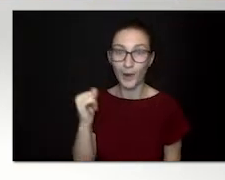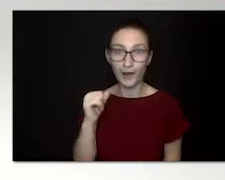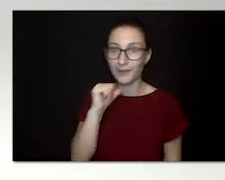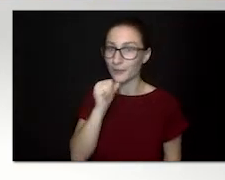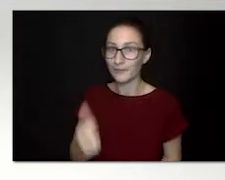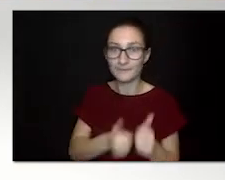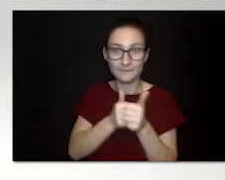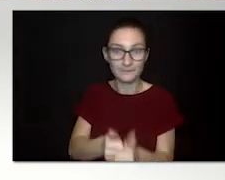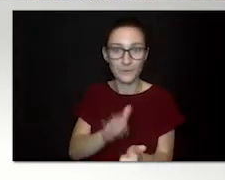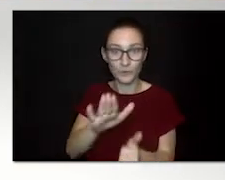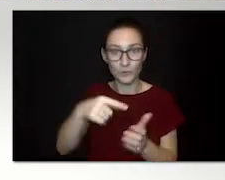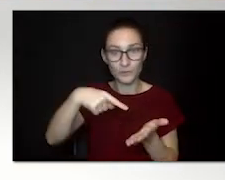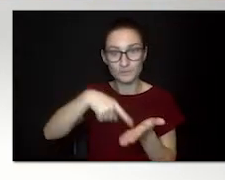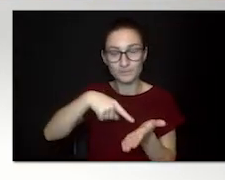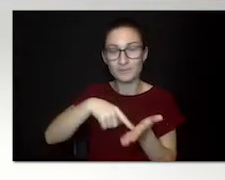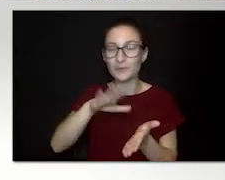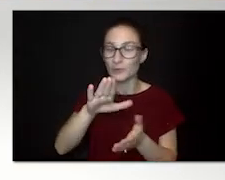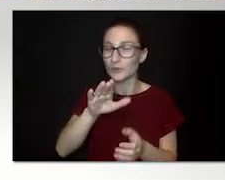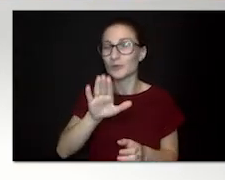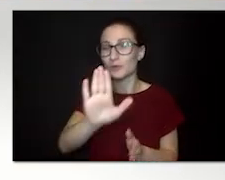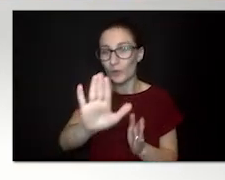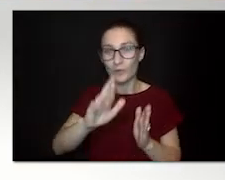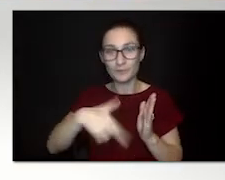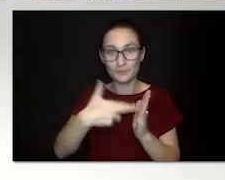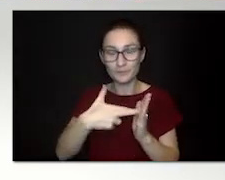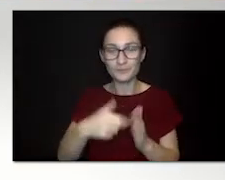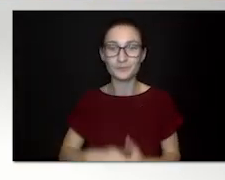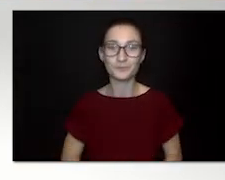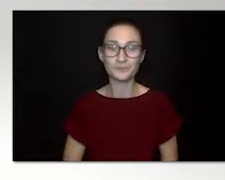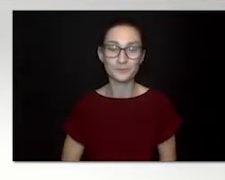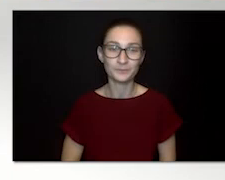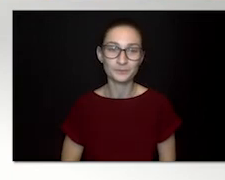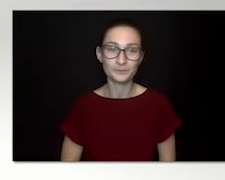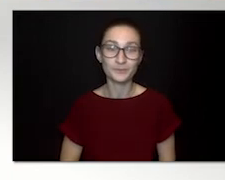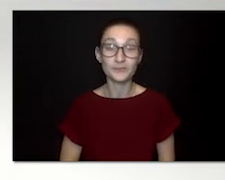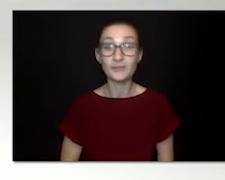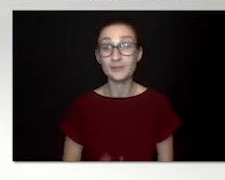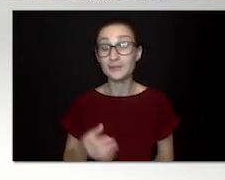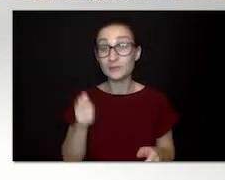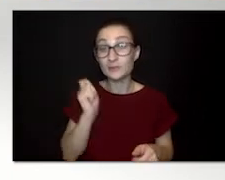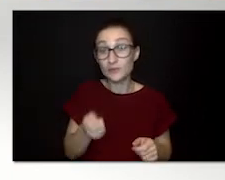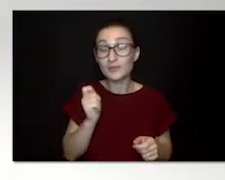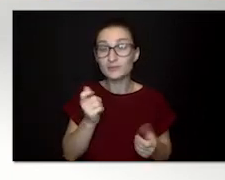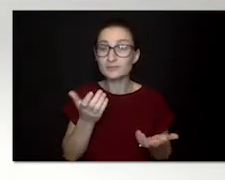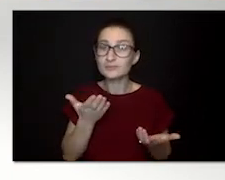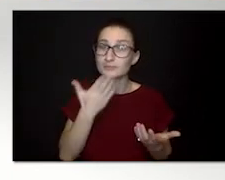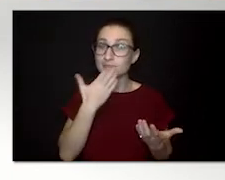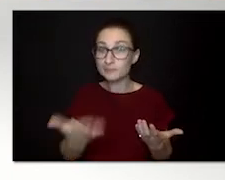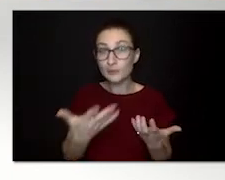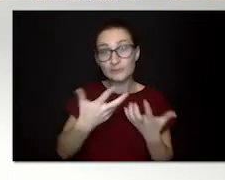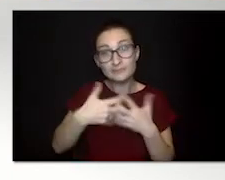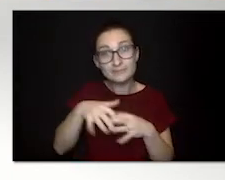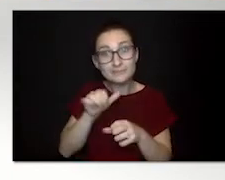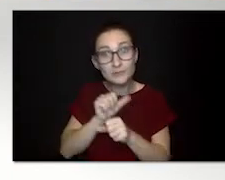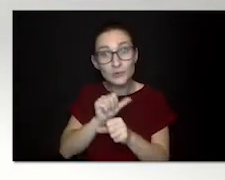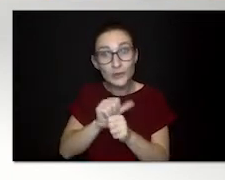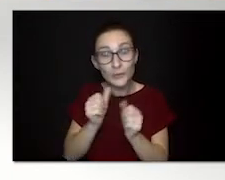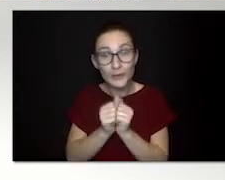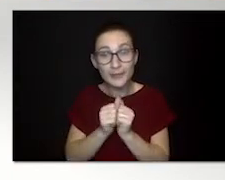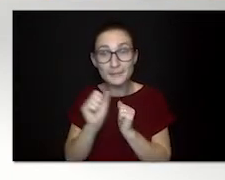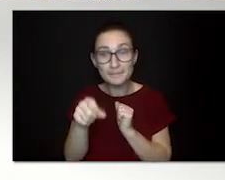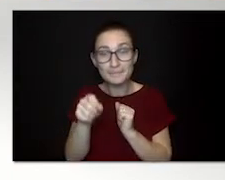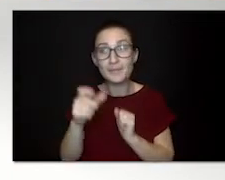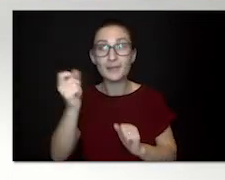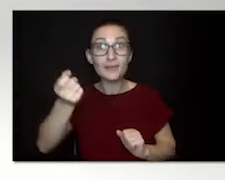guardian. So like I said, the clerks and judges are wonderful to work with. They understand that everyone has a lot going